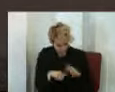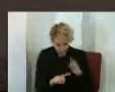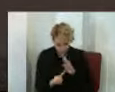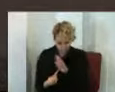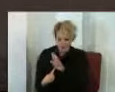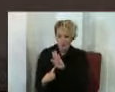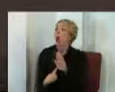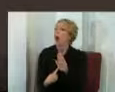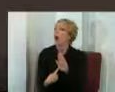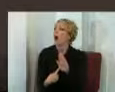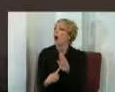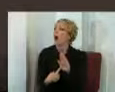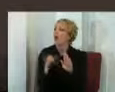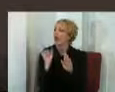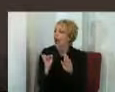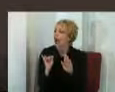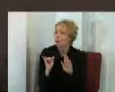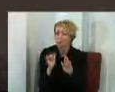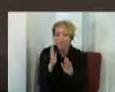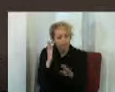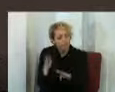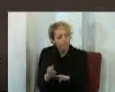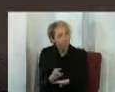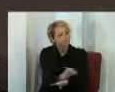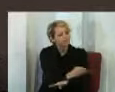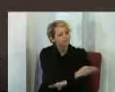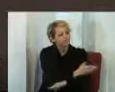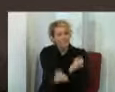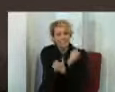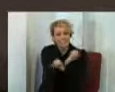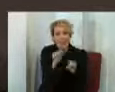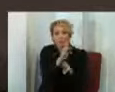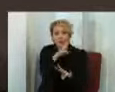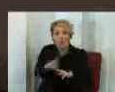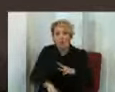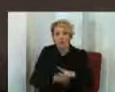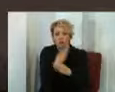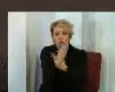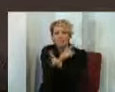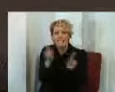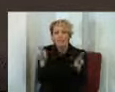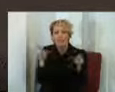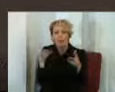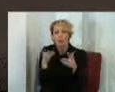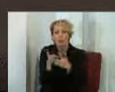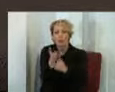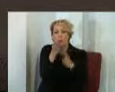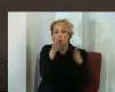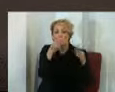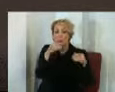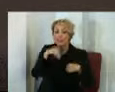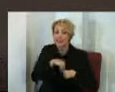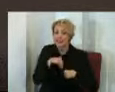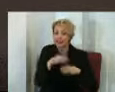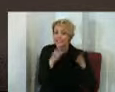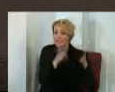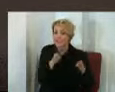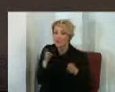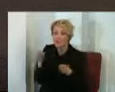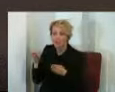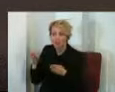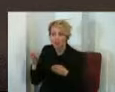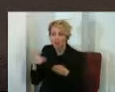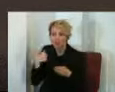be redeemed by this God that is in each and every one of us, from the very